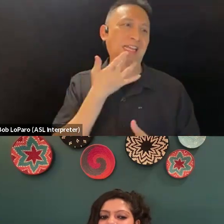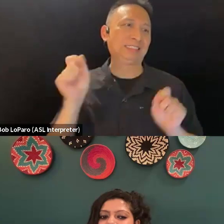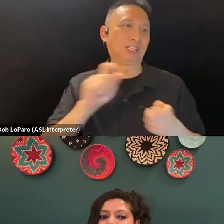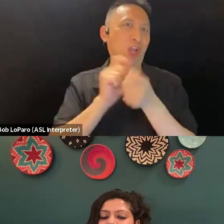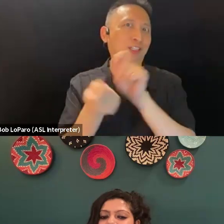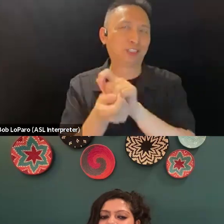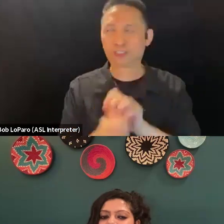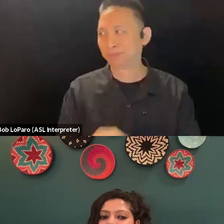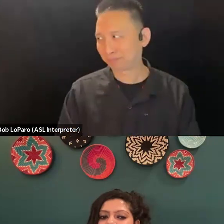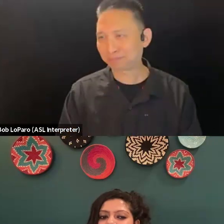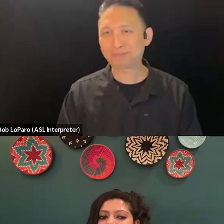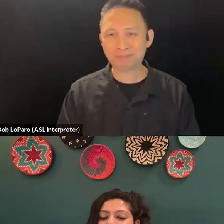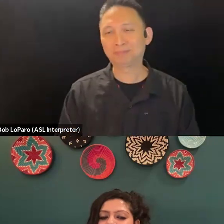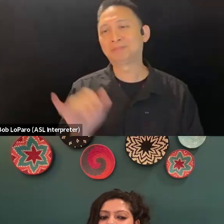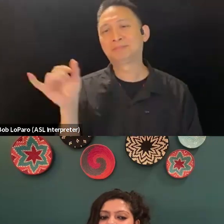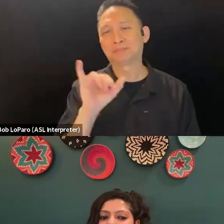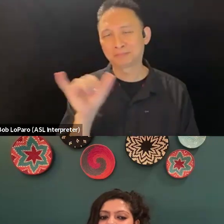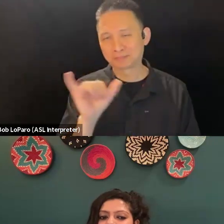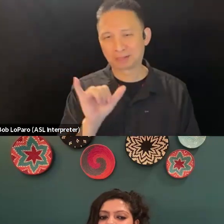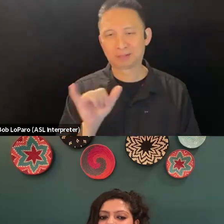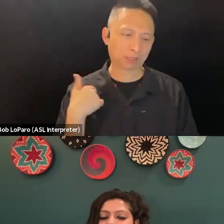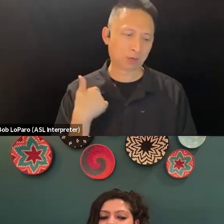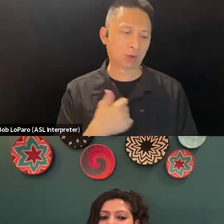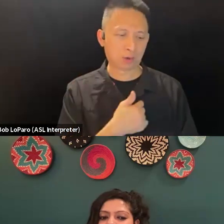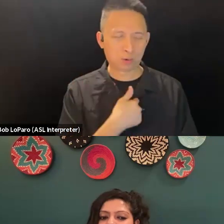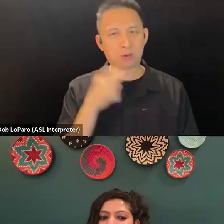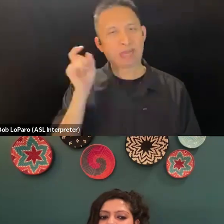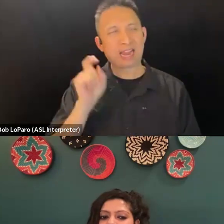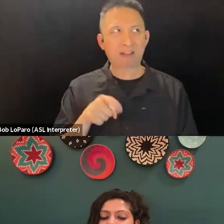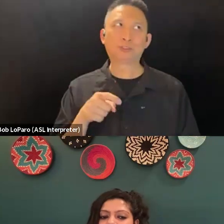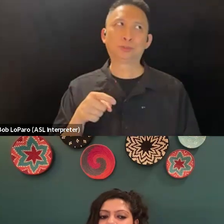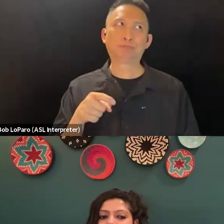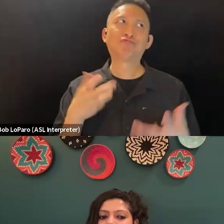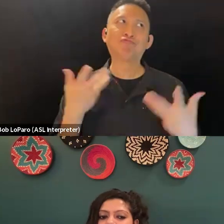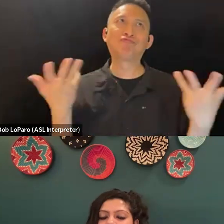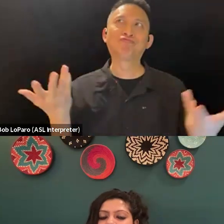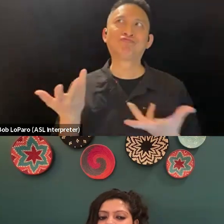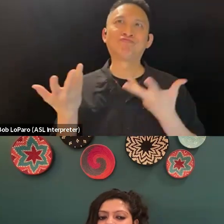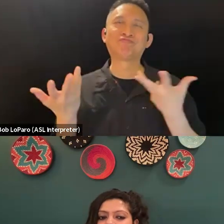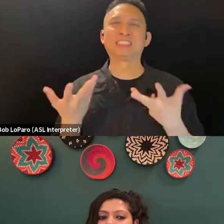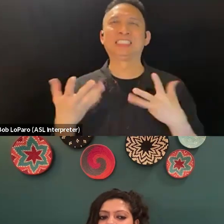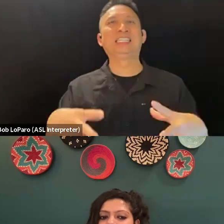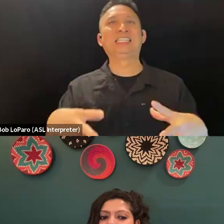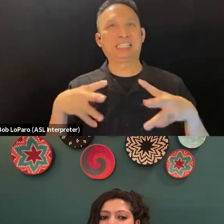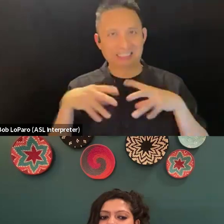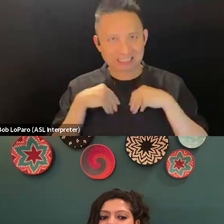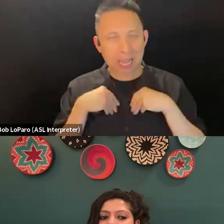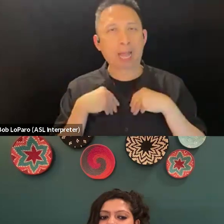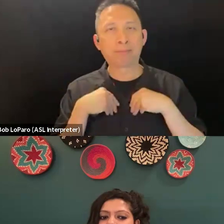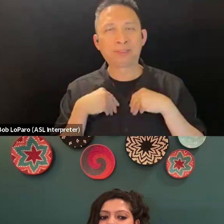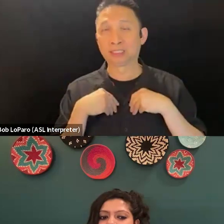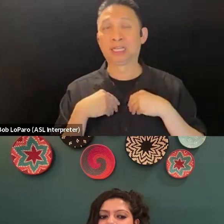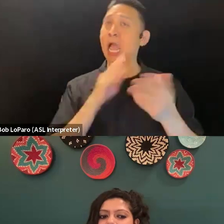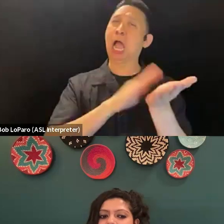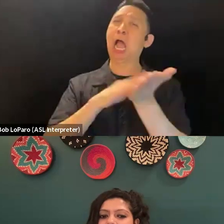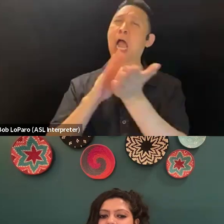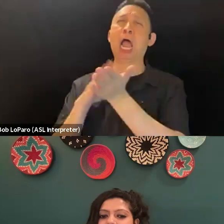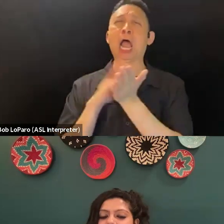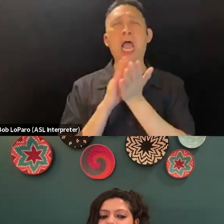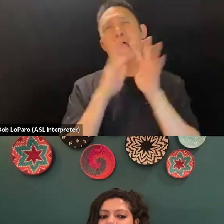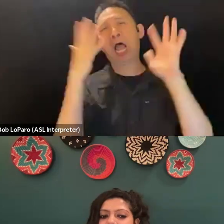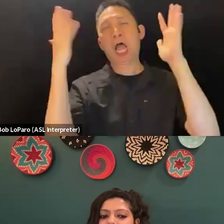at climate. There are funds like Redford, which look at climate films. So you start to kind of engage more, okay, saying at some